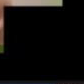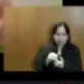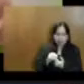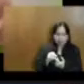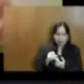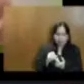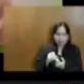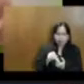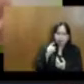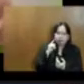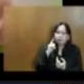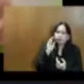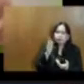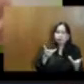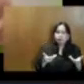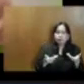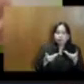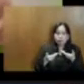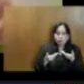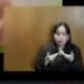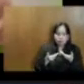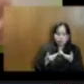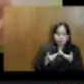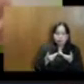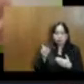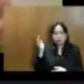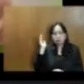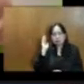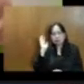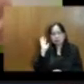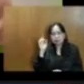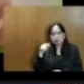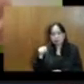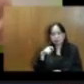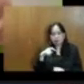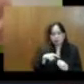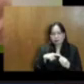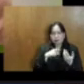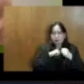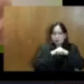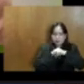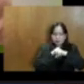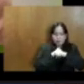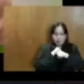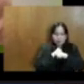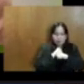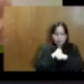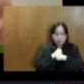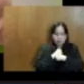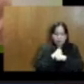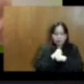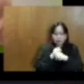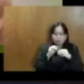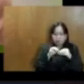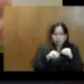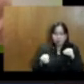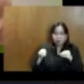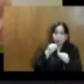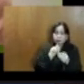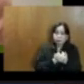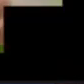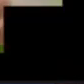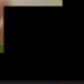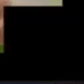will be the recommendation of the speaker when it comes to promoting this type of economy, considering this